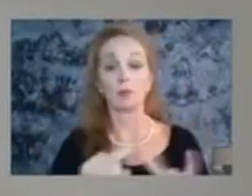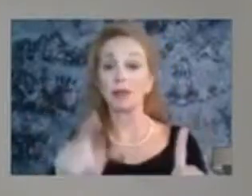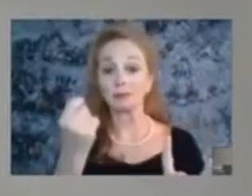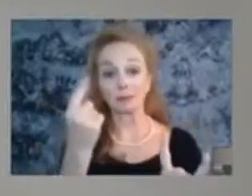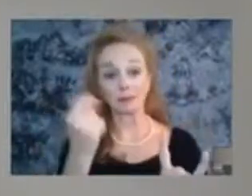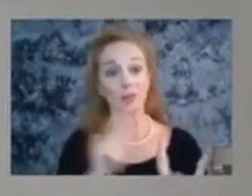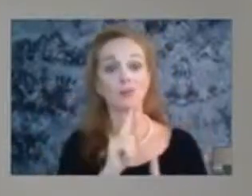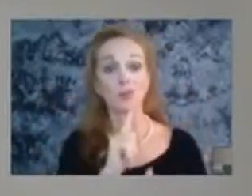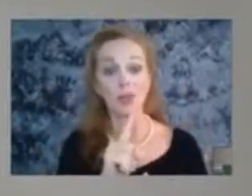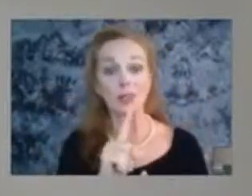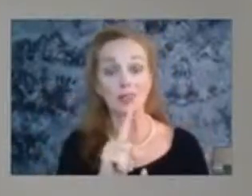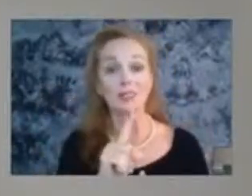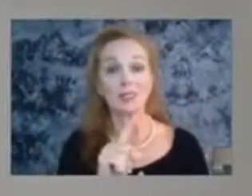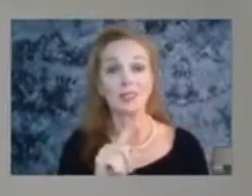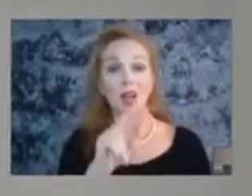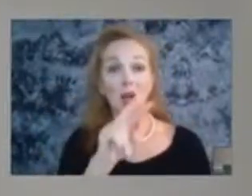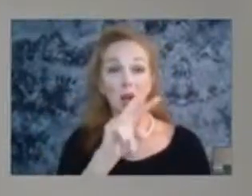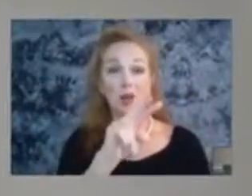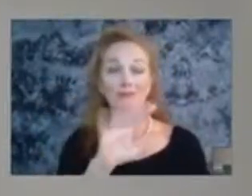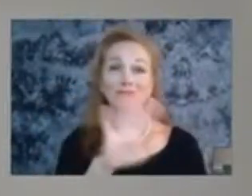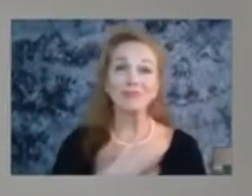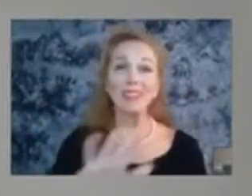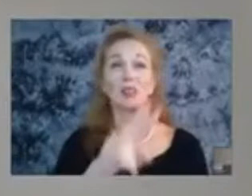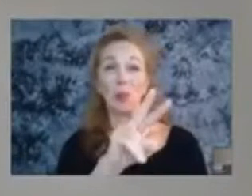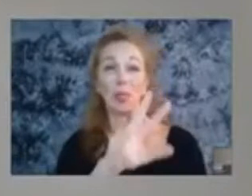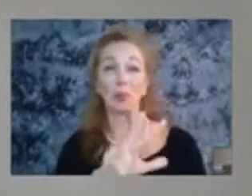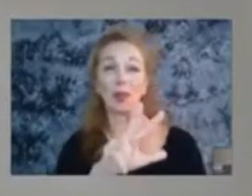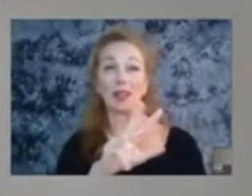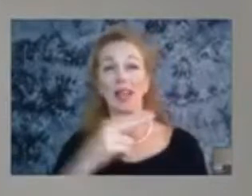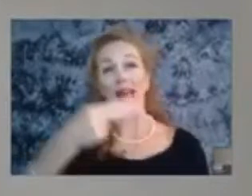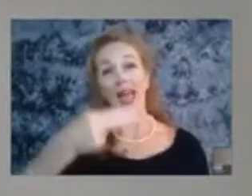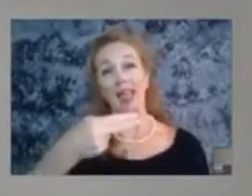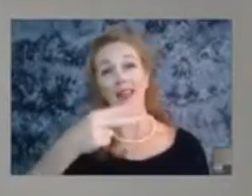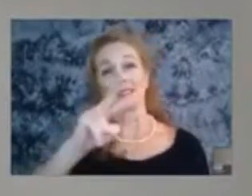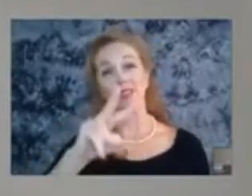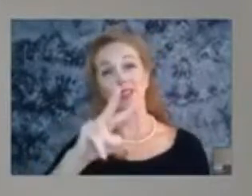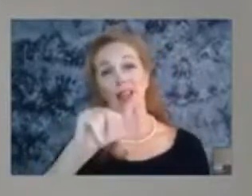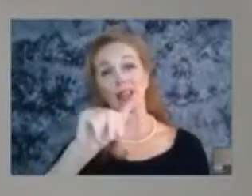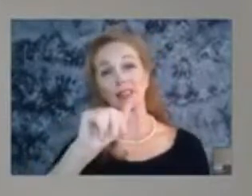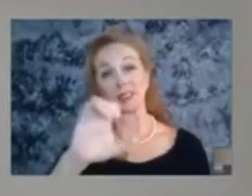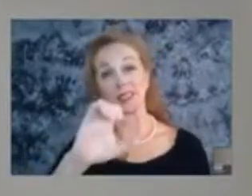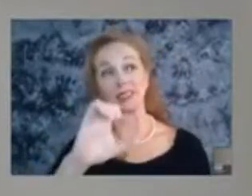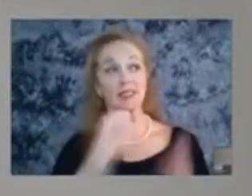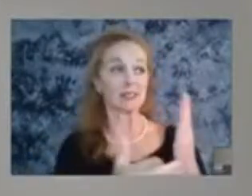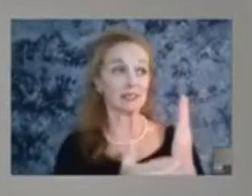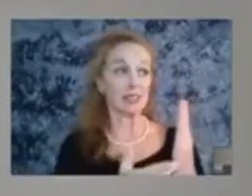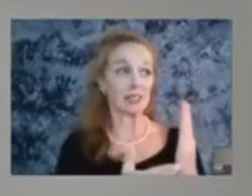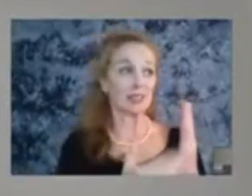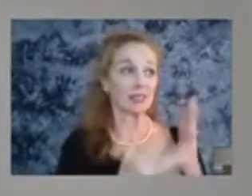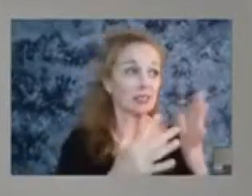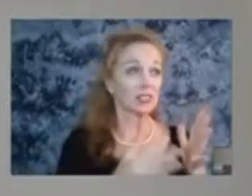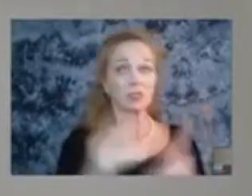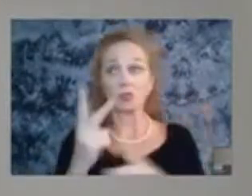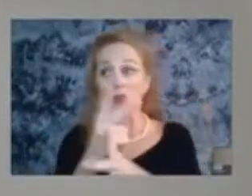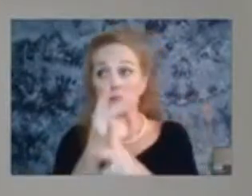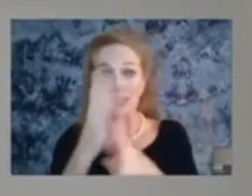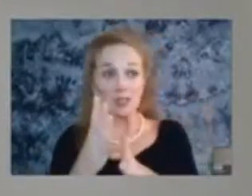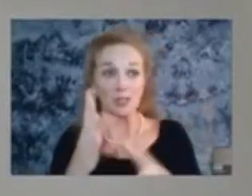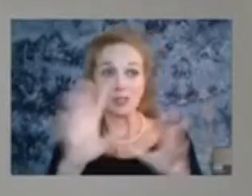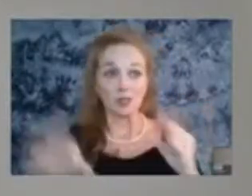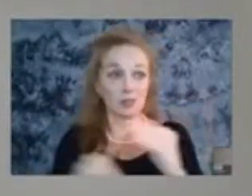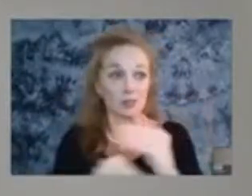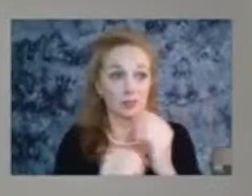our 23 HVAC, between the technicians and the supervisors, we